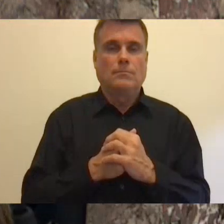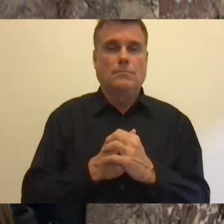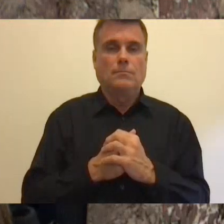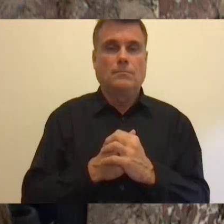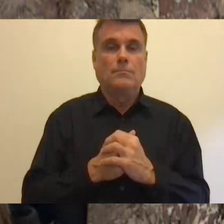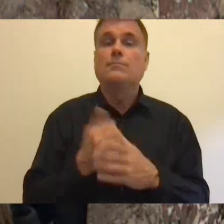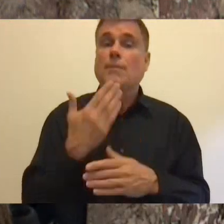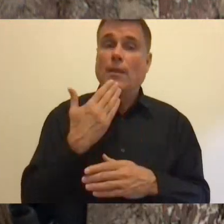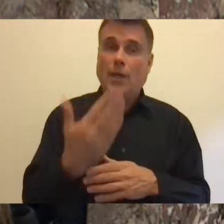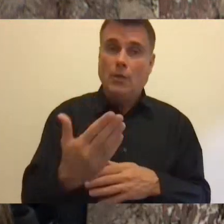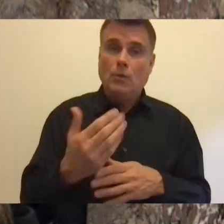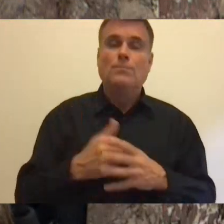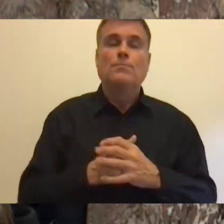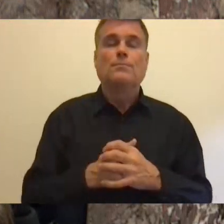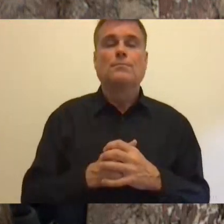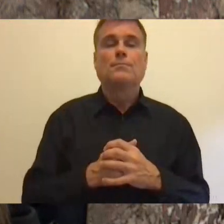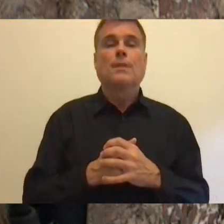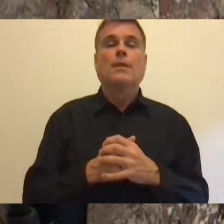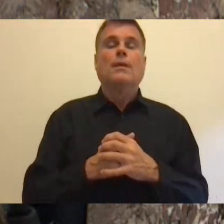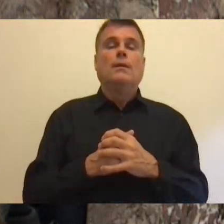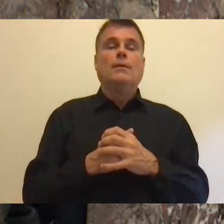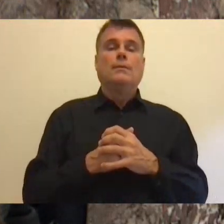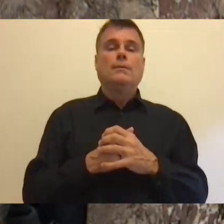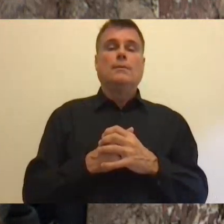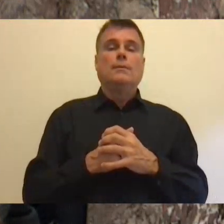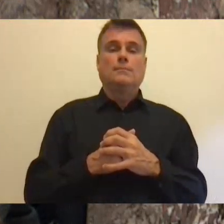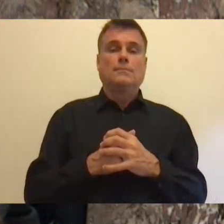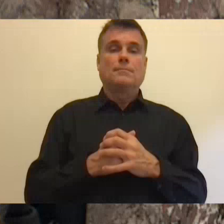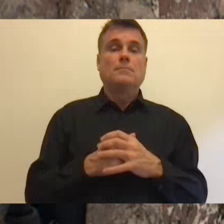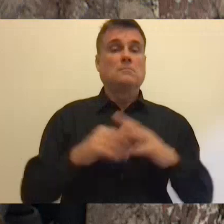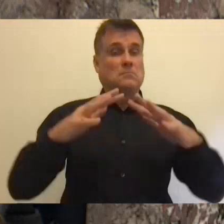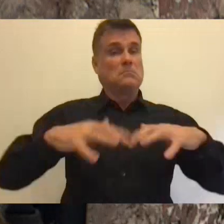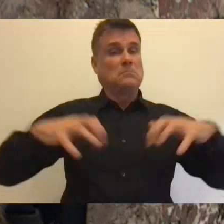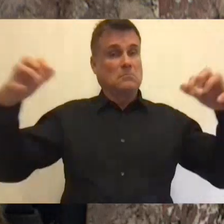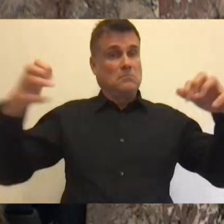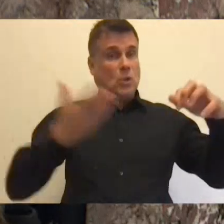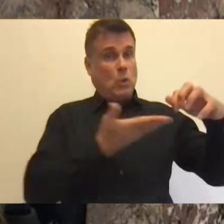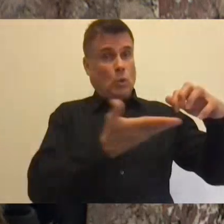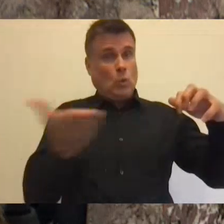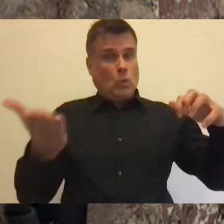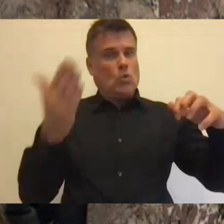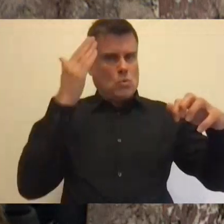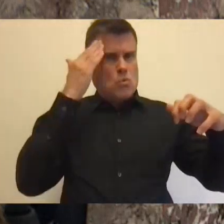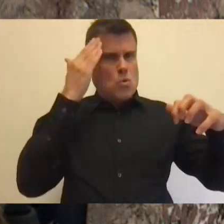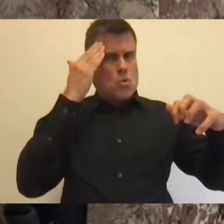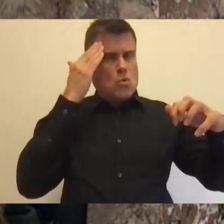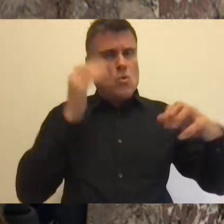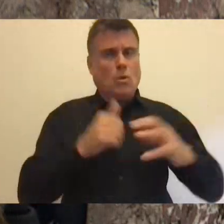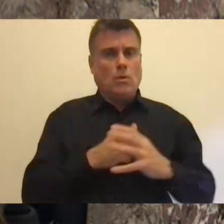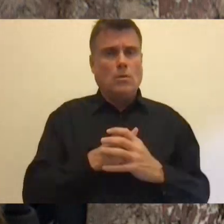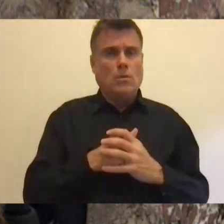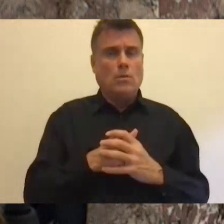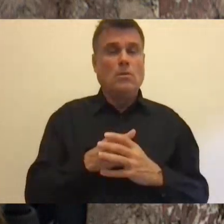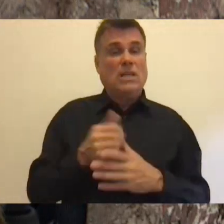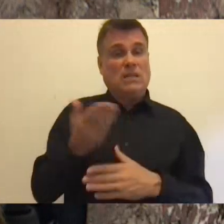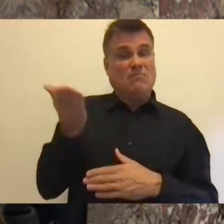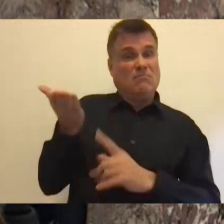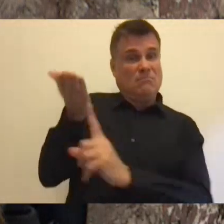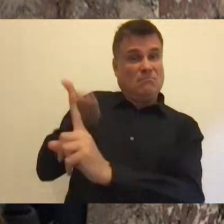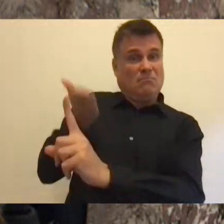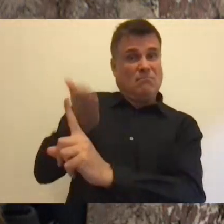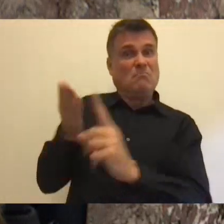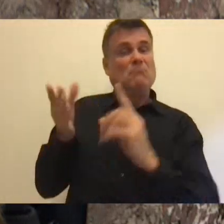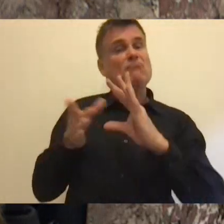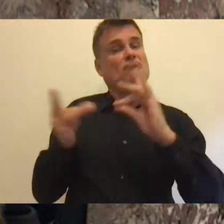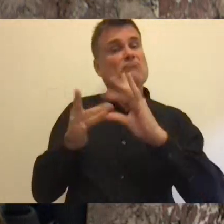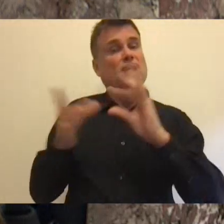The House will know that the vaccine mandate referred to by the Leader of the Opposition, the Opposition, by